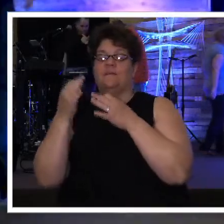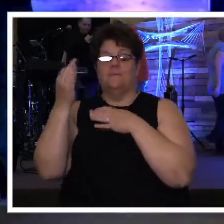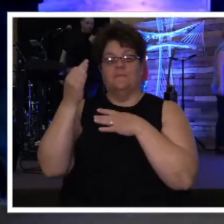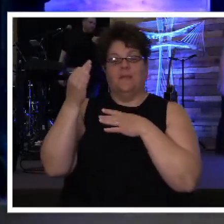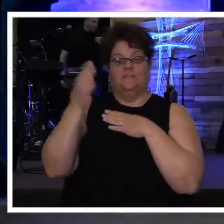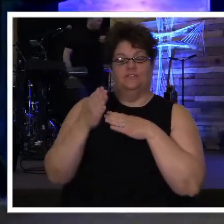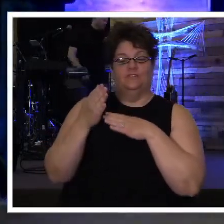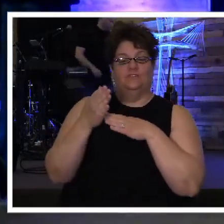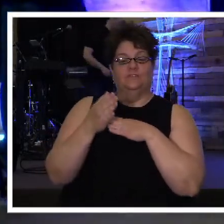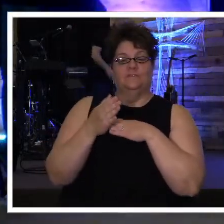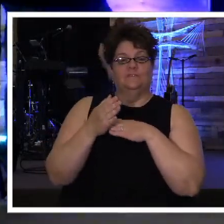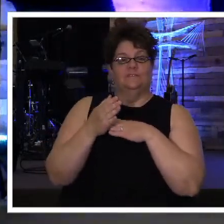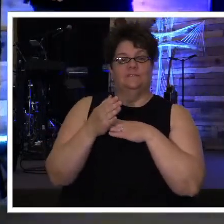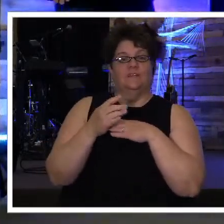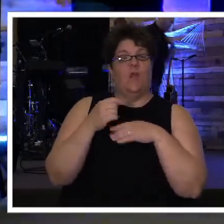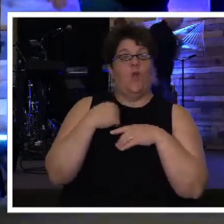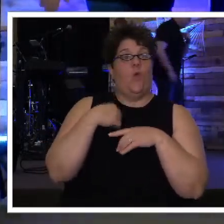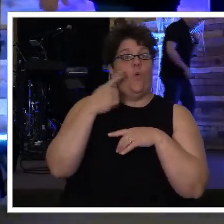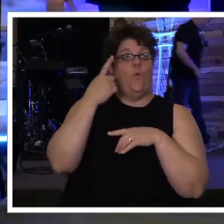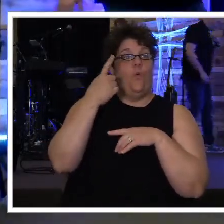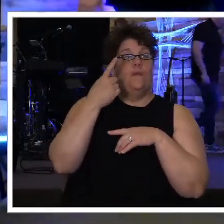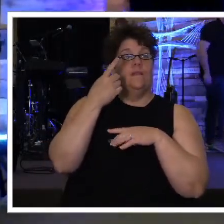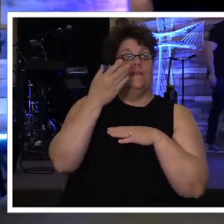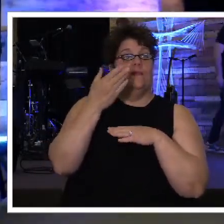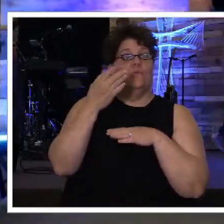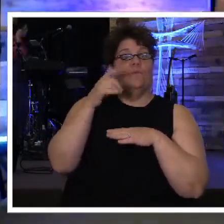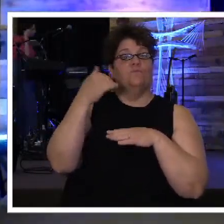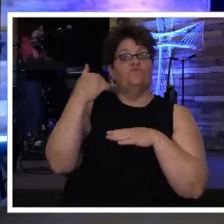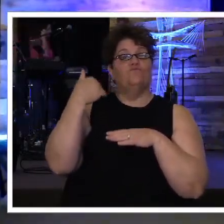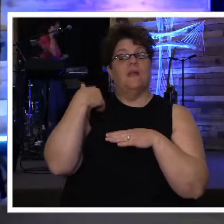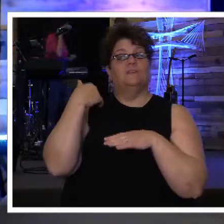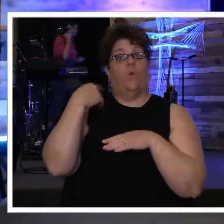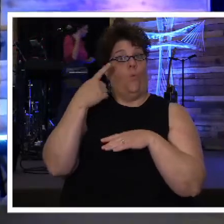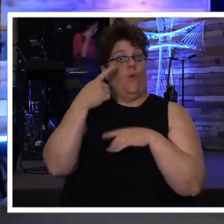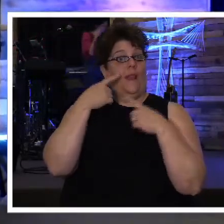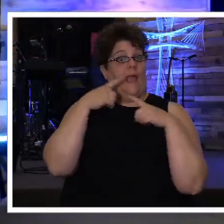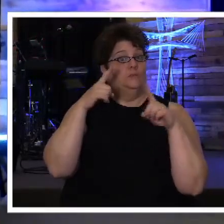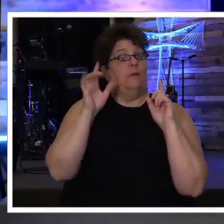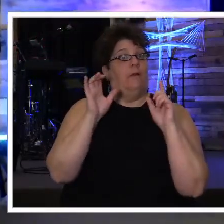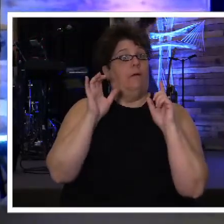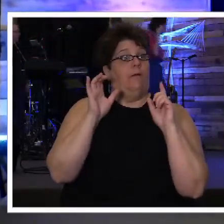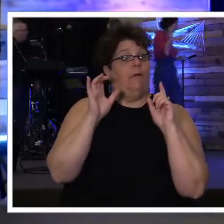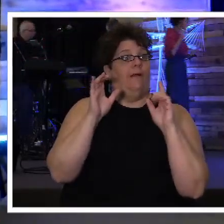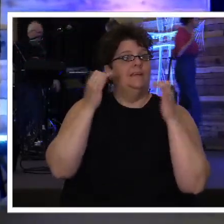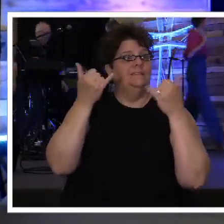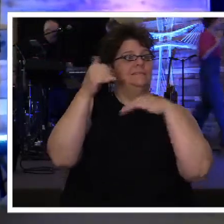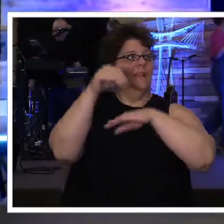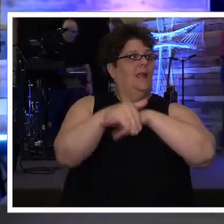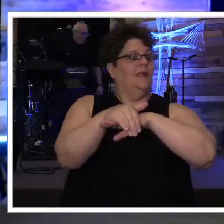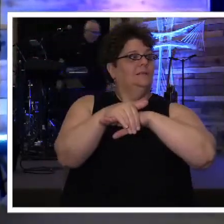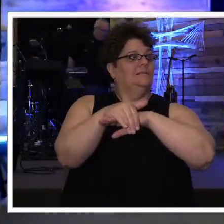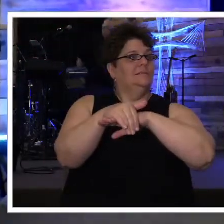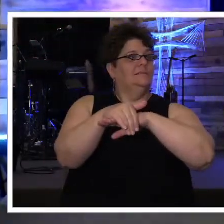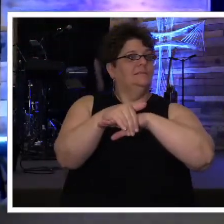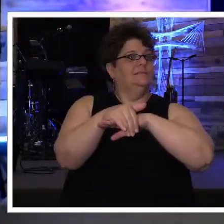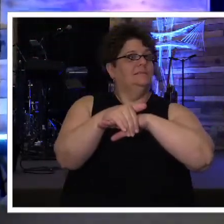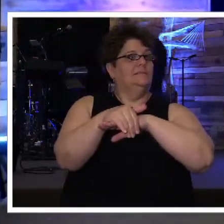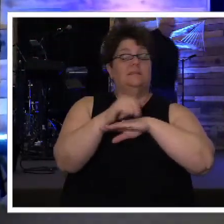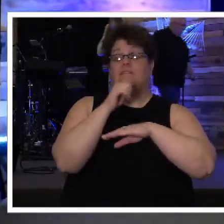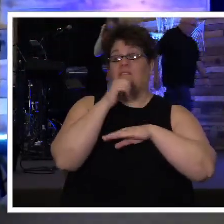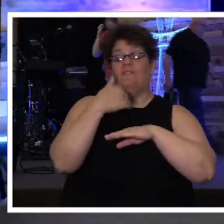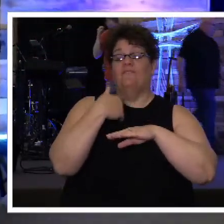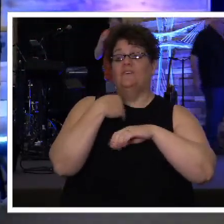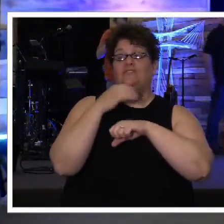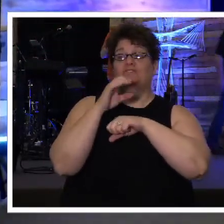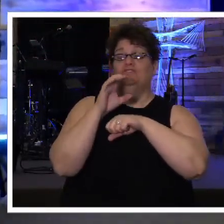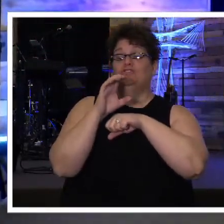say good morning and give you one friendly reminder as our announcements today, because we only have one, which is tonight we will not be having Sunday